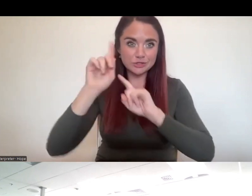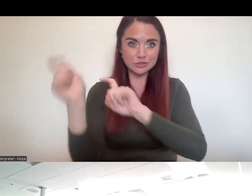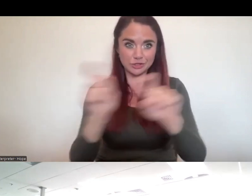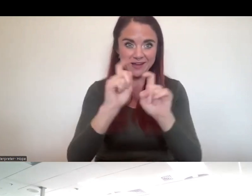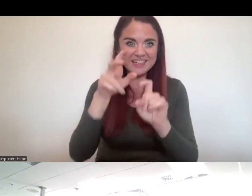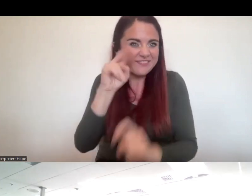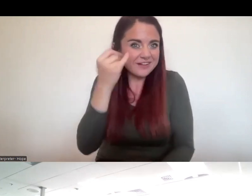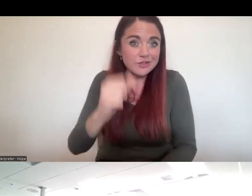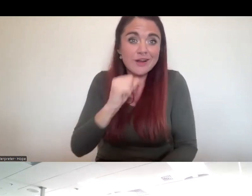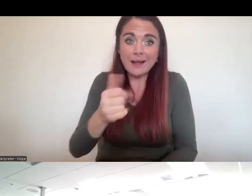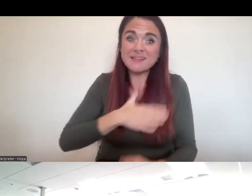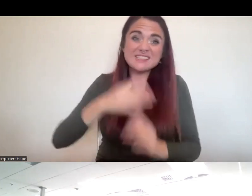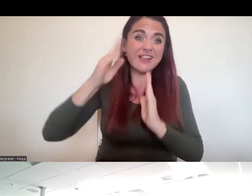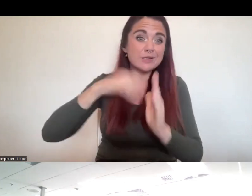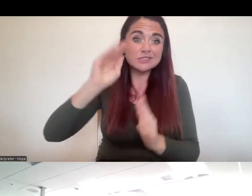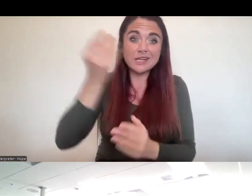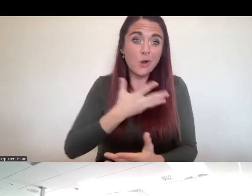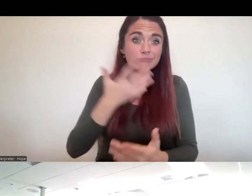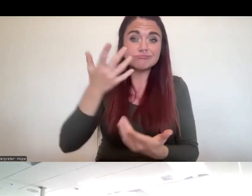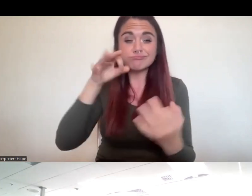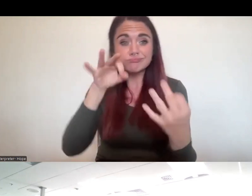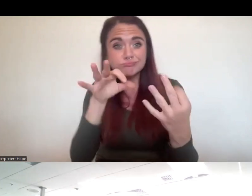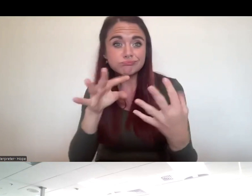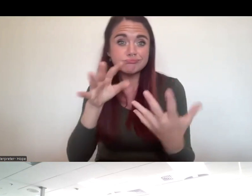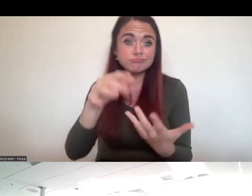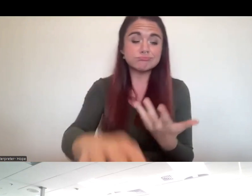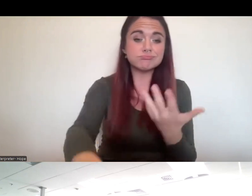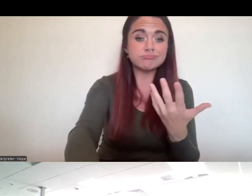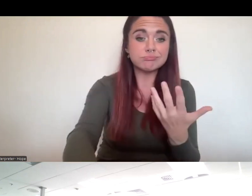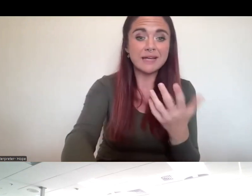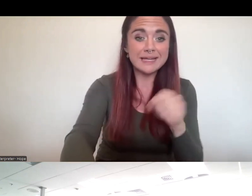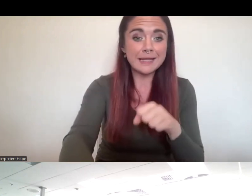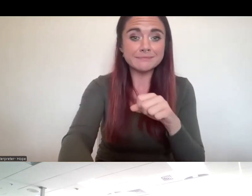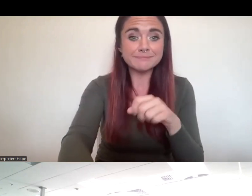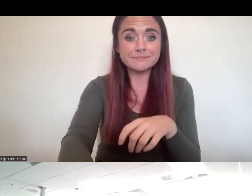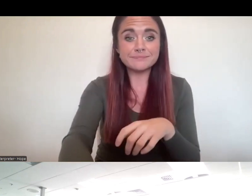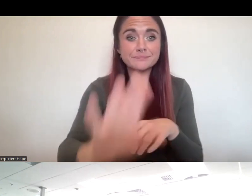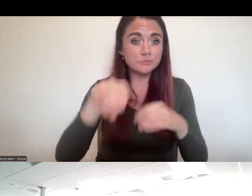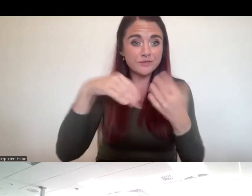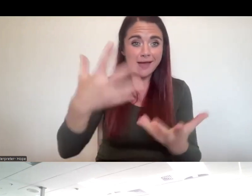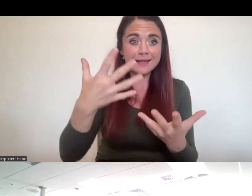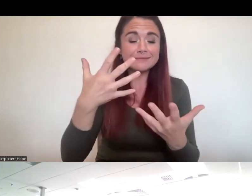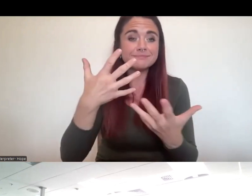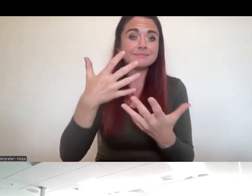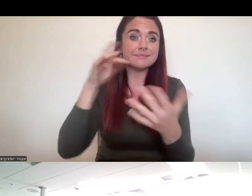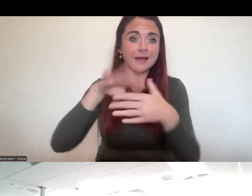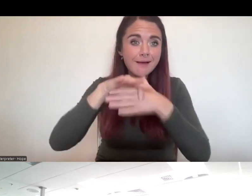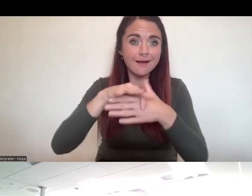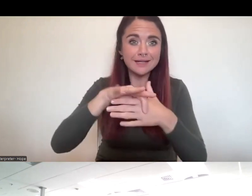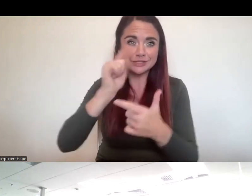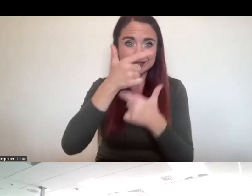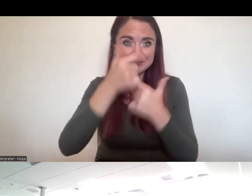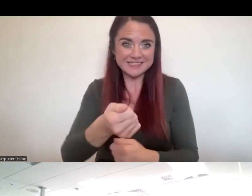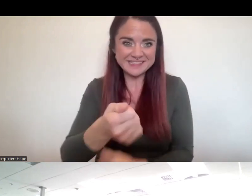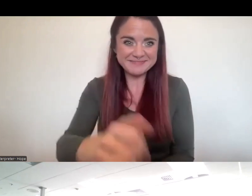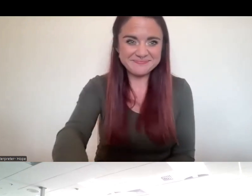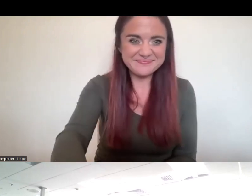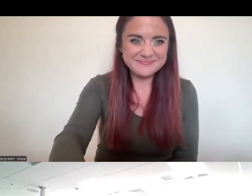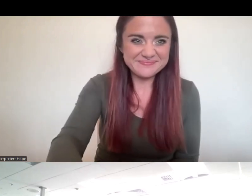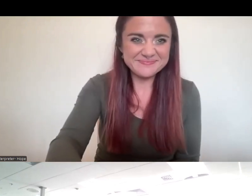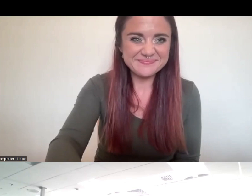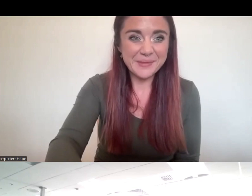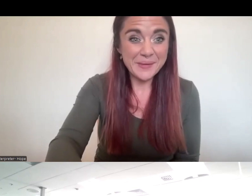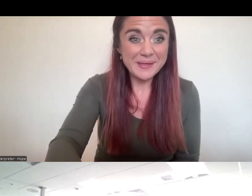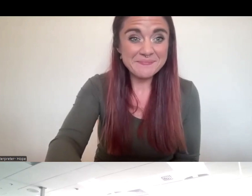if you're not, please fill it out and just let us know what you thought so that we can make sure that we're providing content that you are interested in.